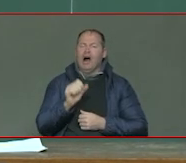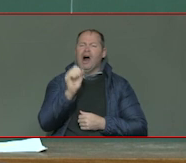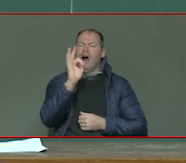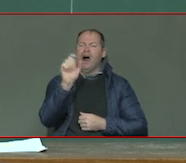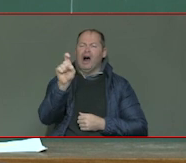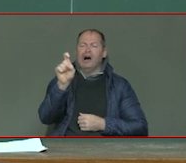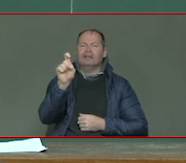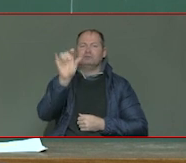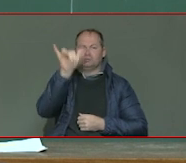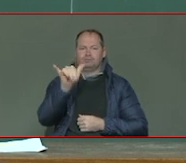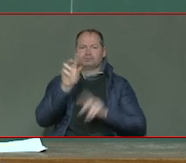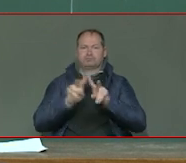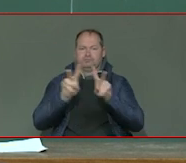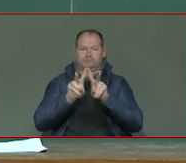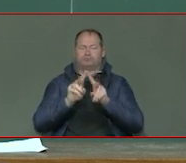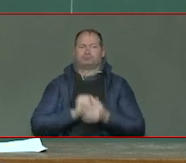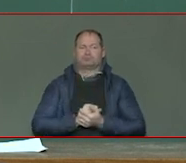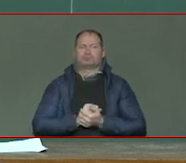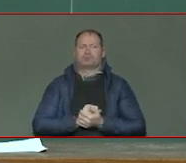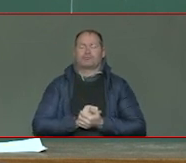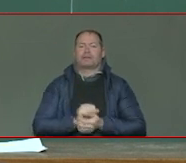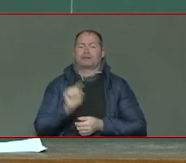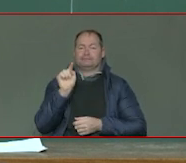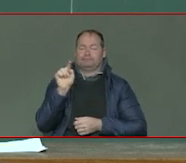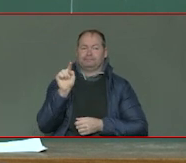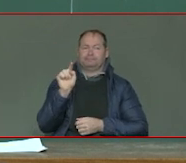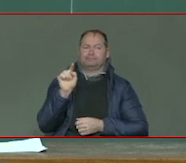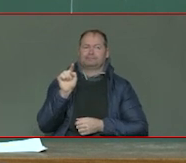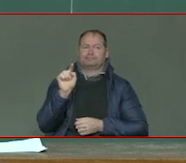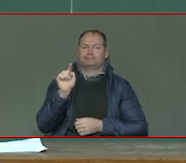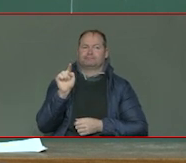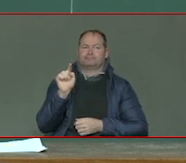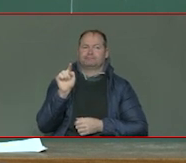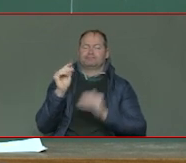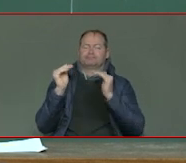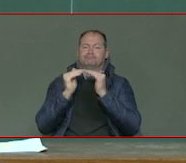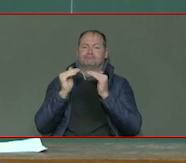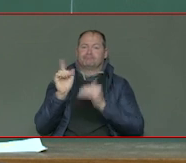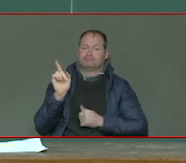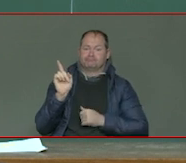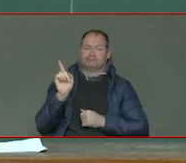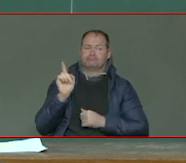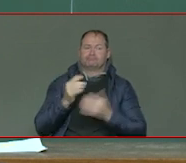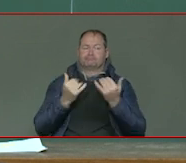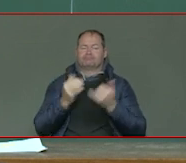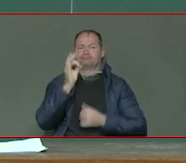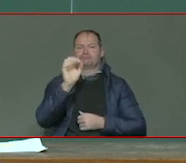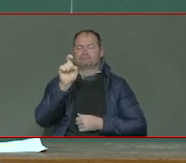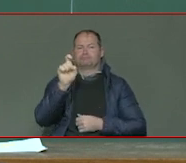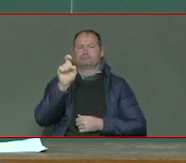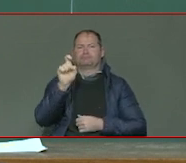a y value and fx is equal to x plus 1. Now people, if I've got fx equal to